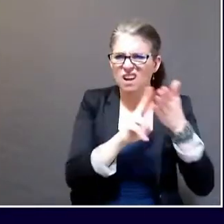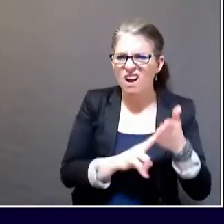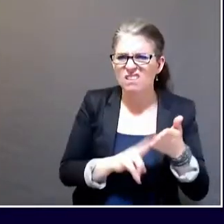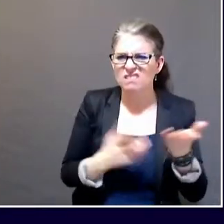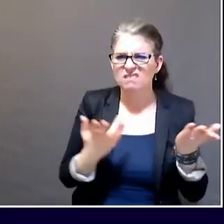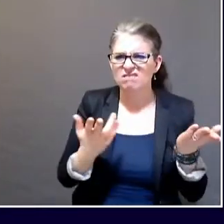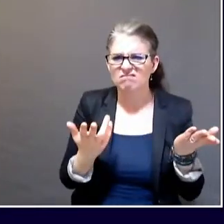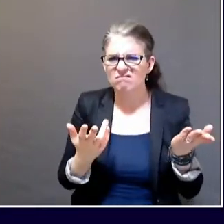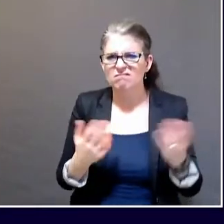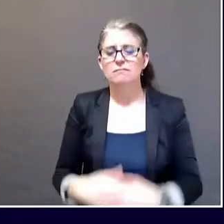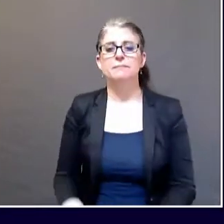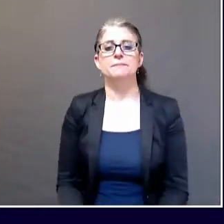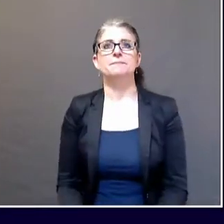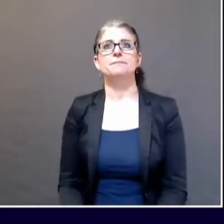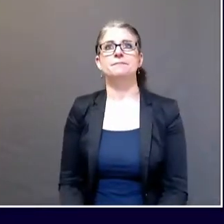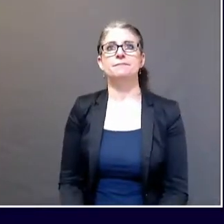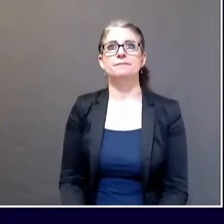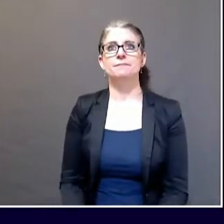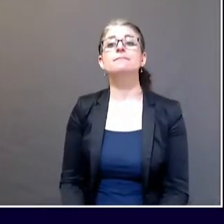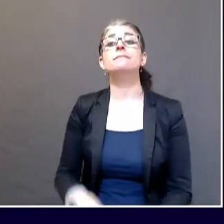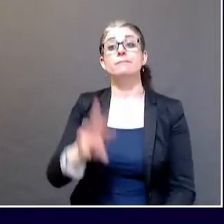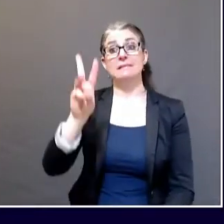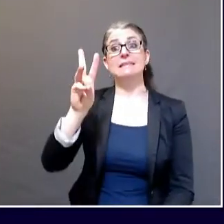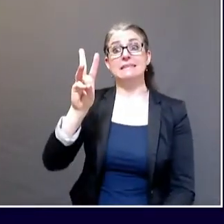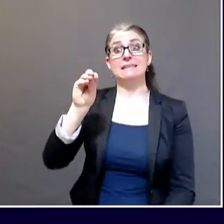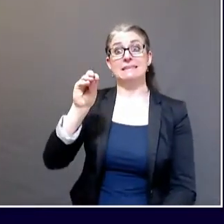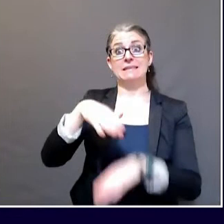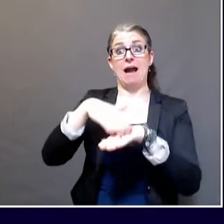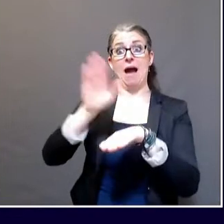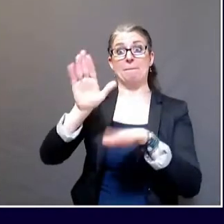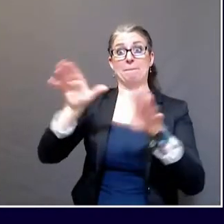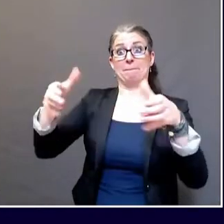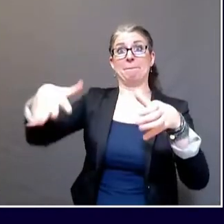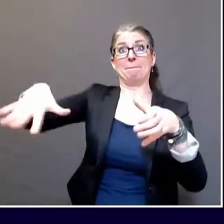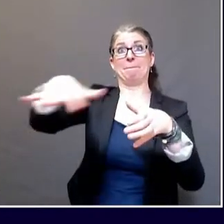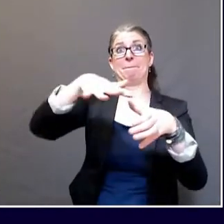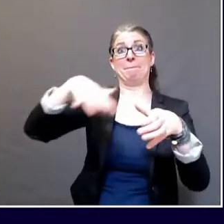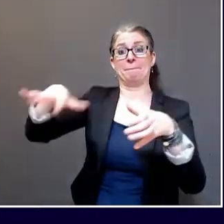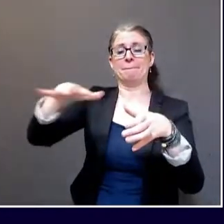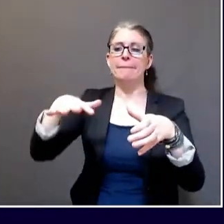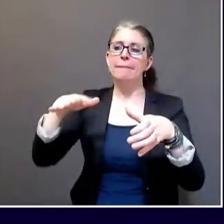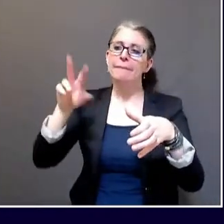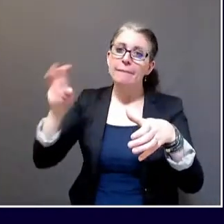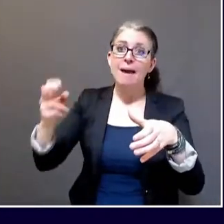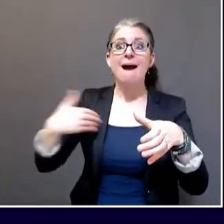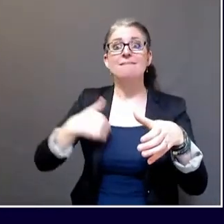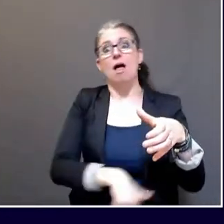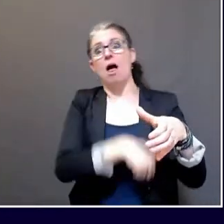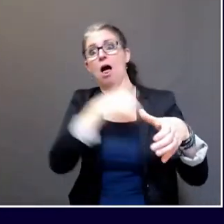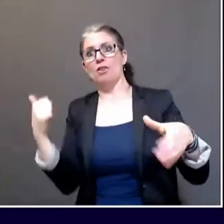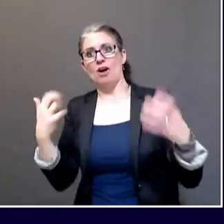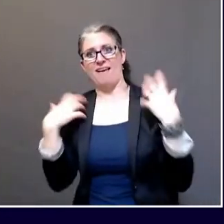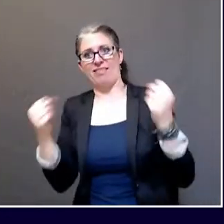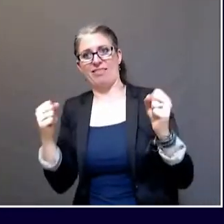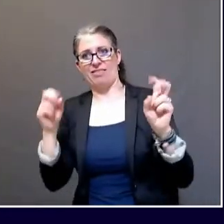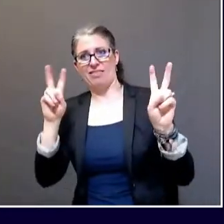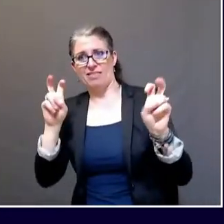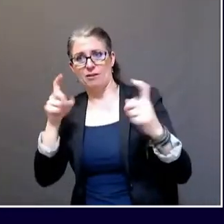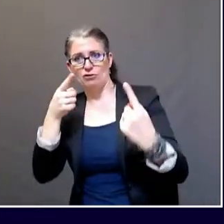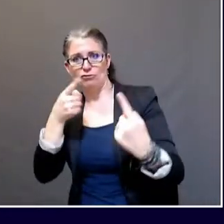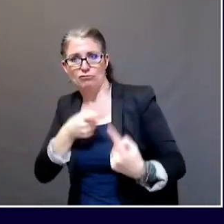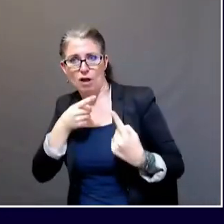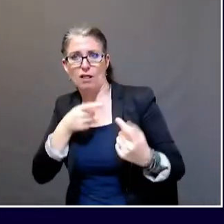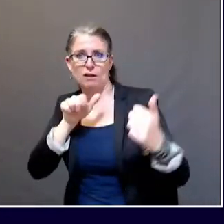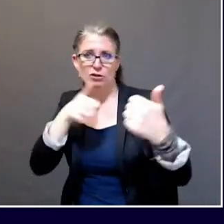1B, but given that we know that those who are 75, 70 and older,